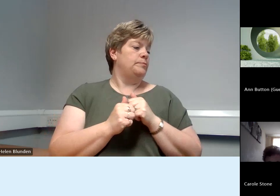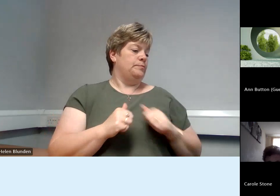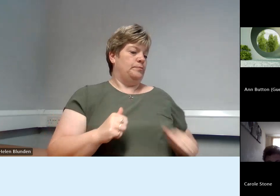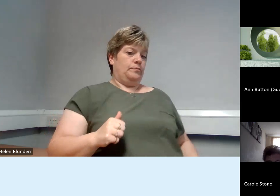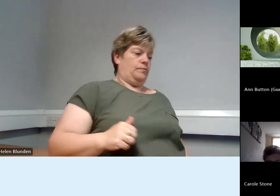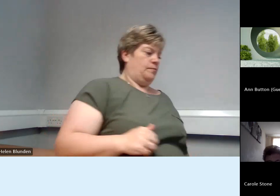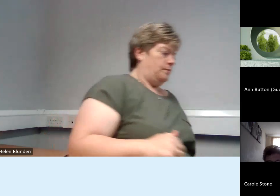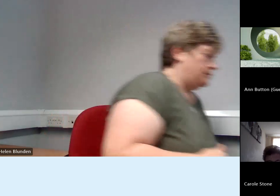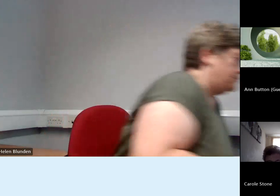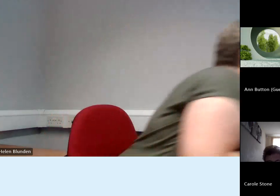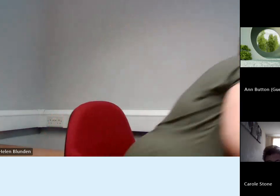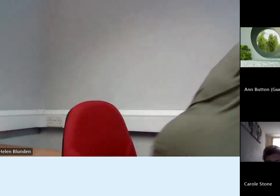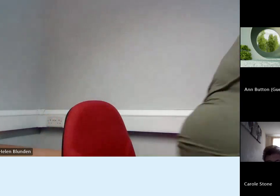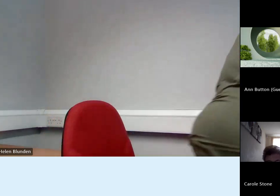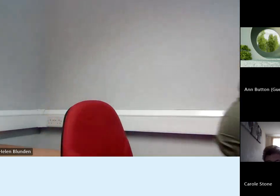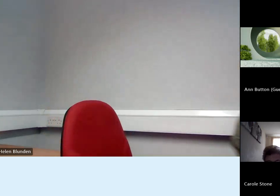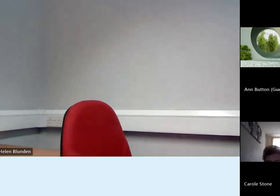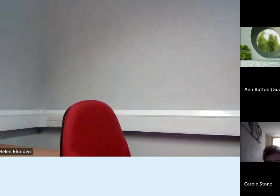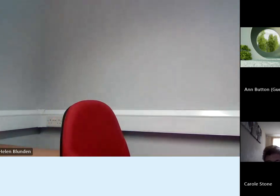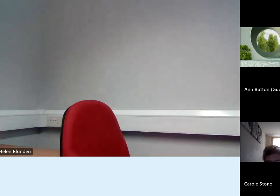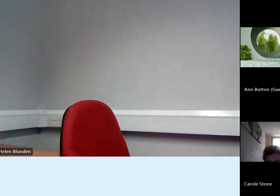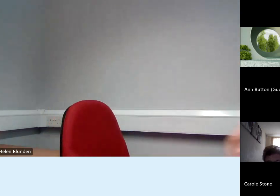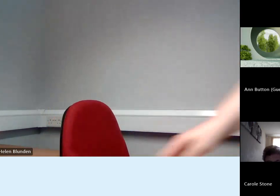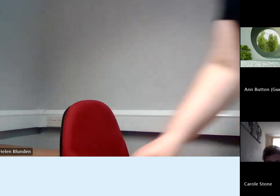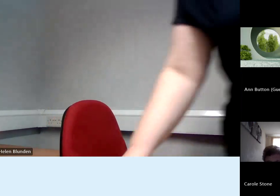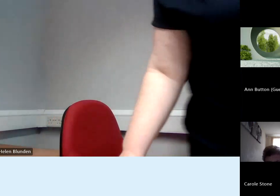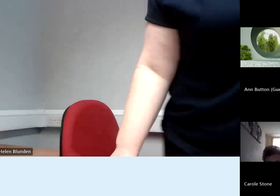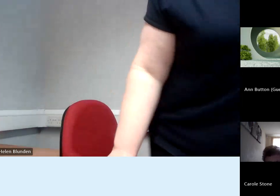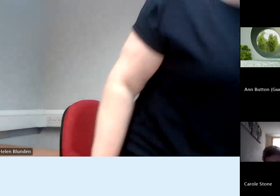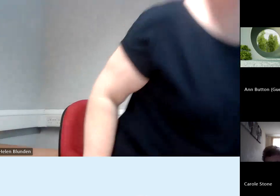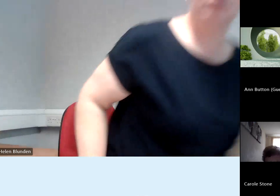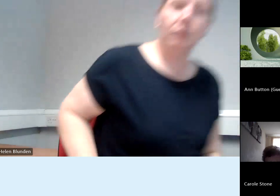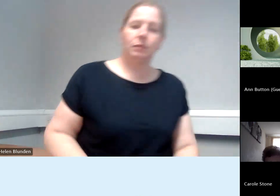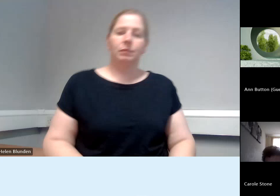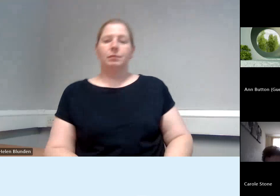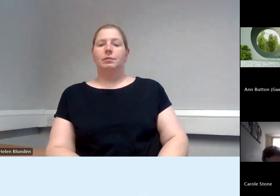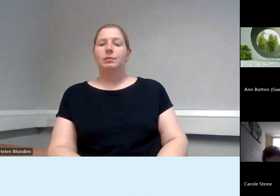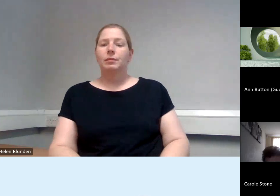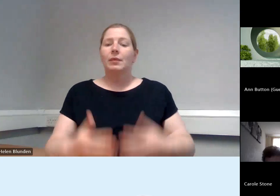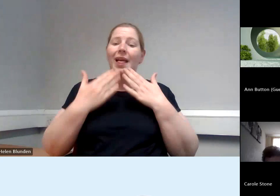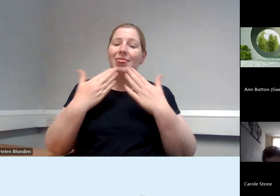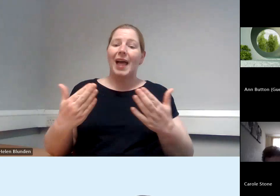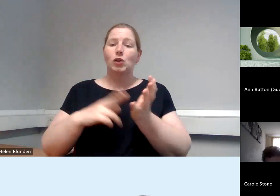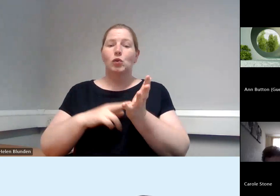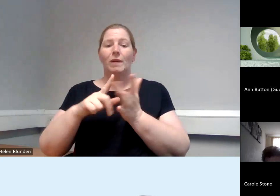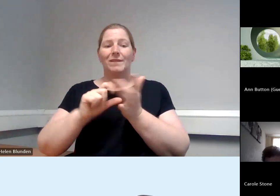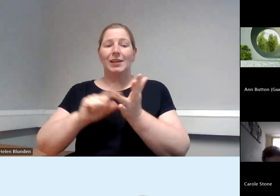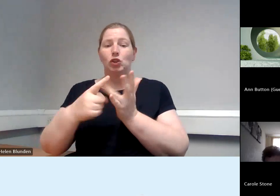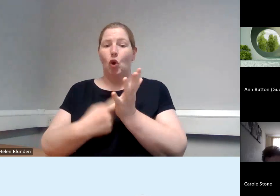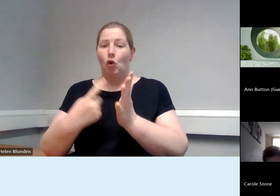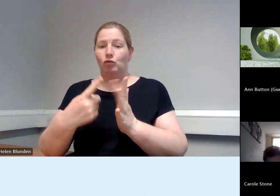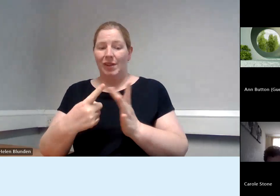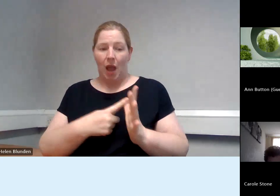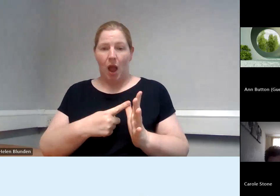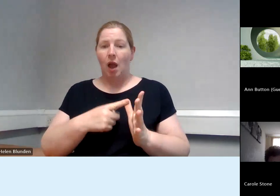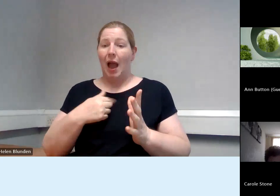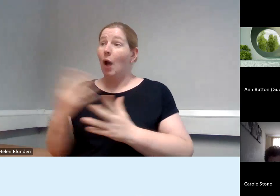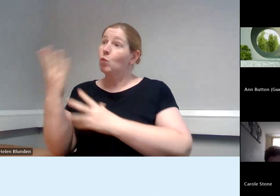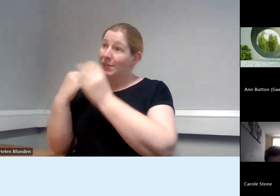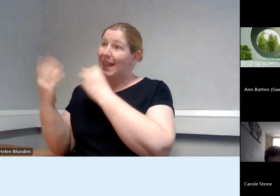Thank you, Victoria. That was a great presentation. During the presentation, I was actually writing down some questions, and then you